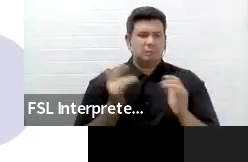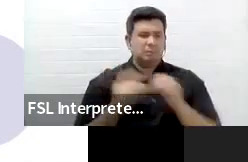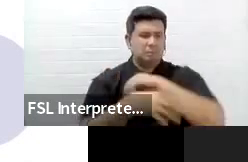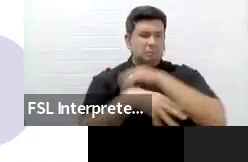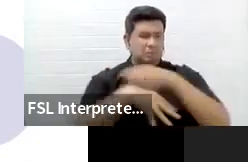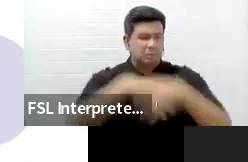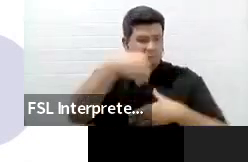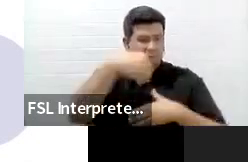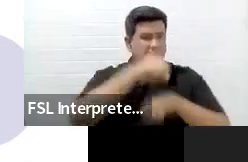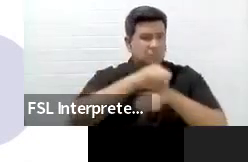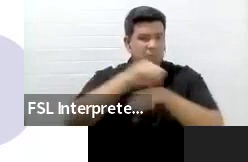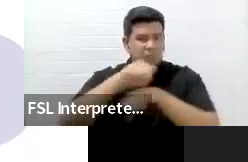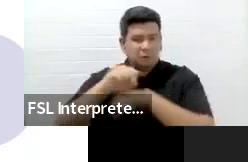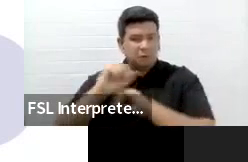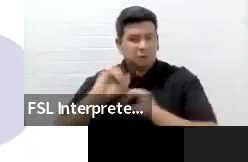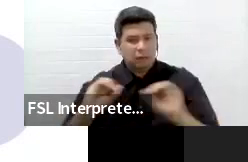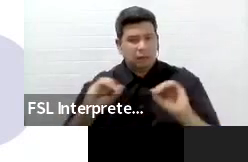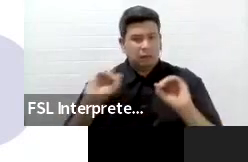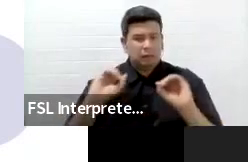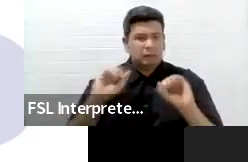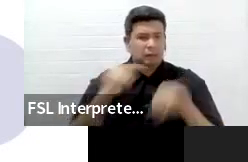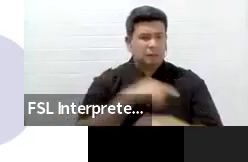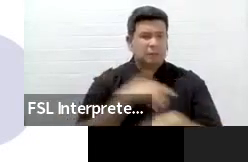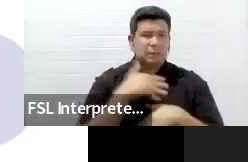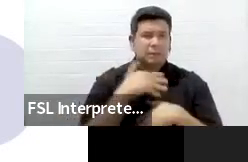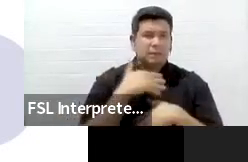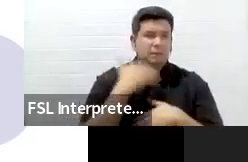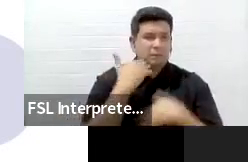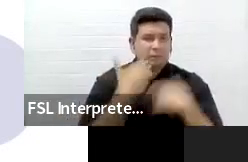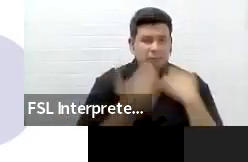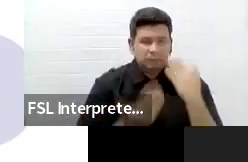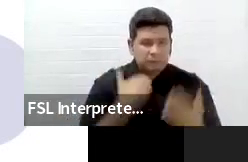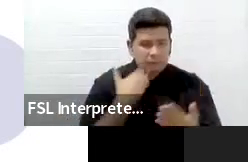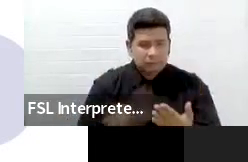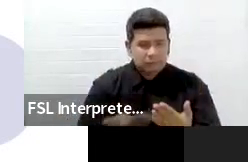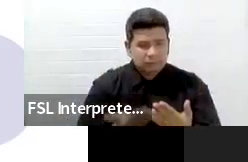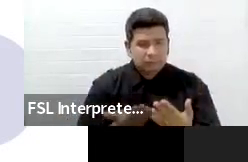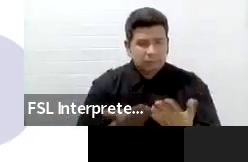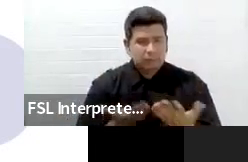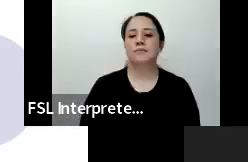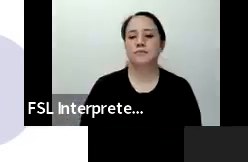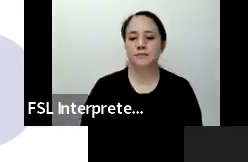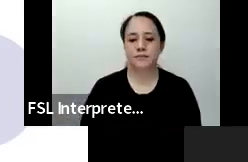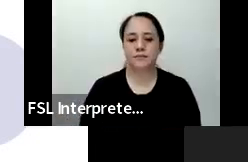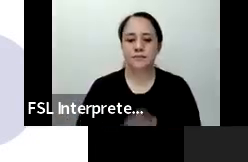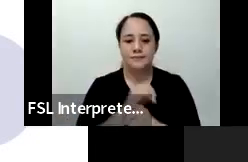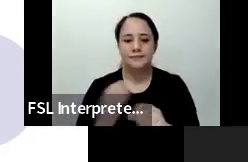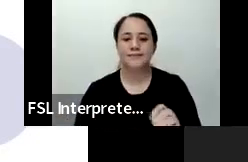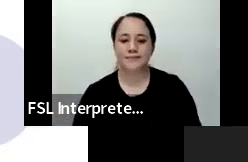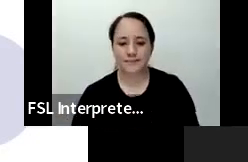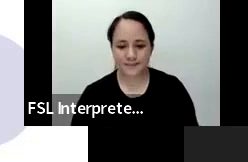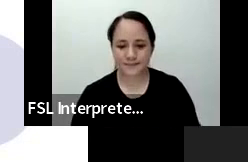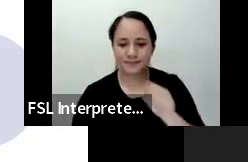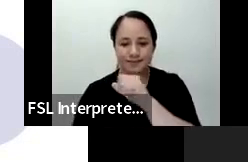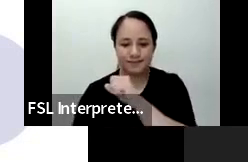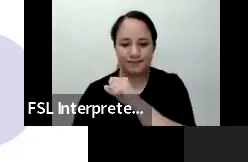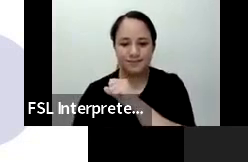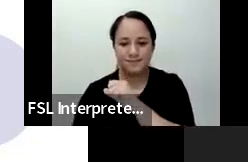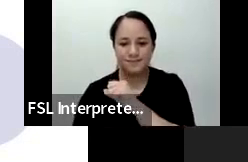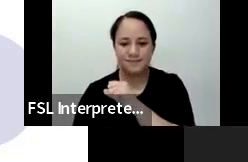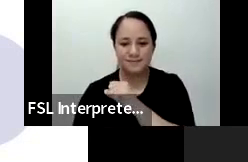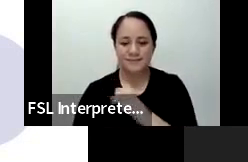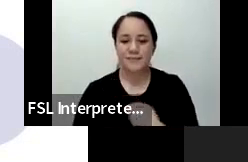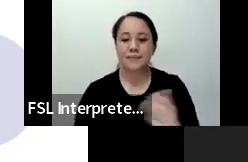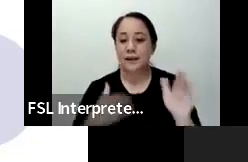economic dislocation. Parang ang sinasabi nila, mamamatay ba kami sa sakit o mamamatay kami sa gutom at kawalan ng trabaho.